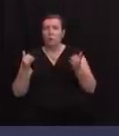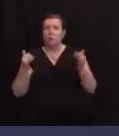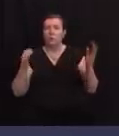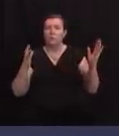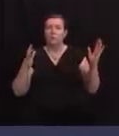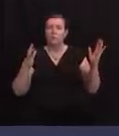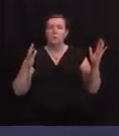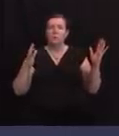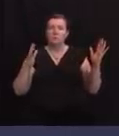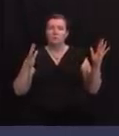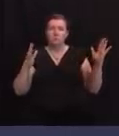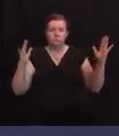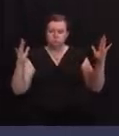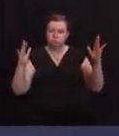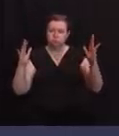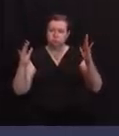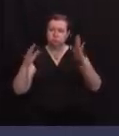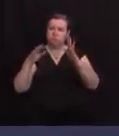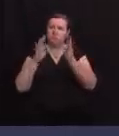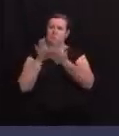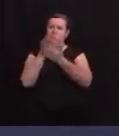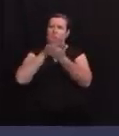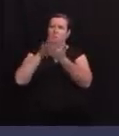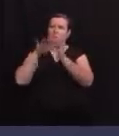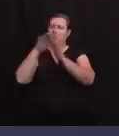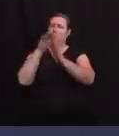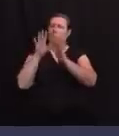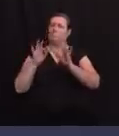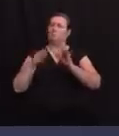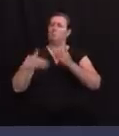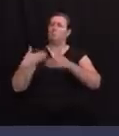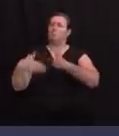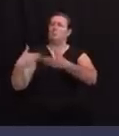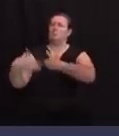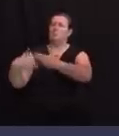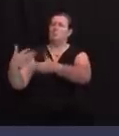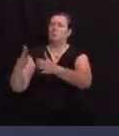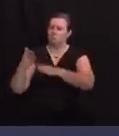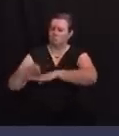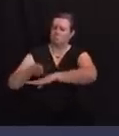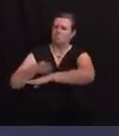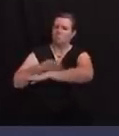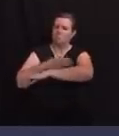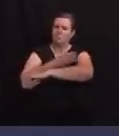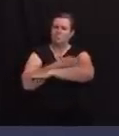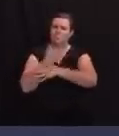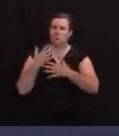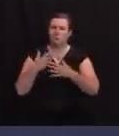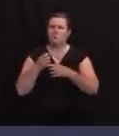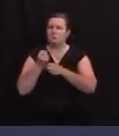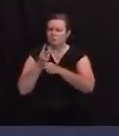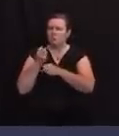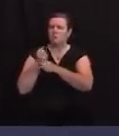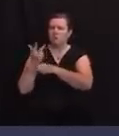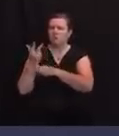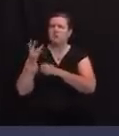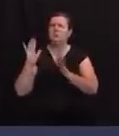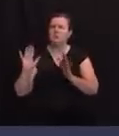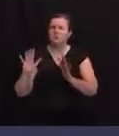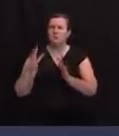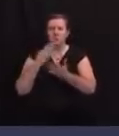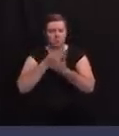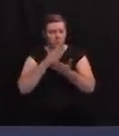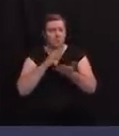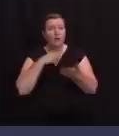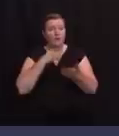us decades to get to that point, but we've made a lot of progress over the past several years. This budget has a very big surplus. If